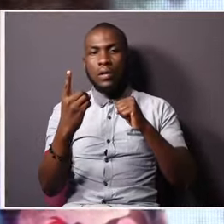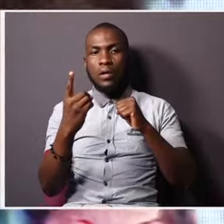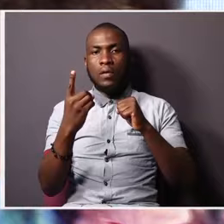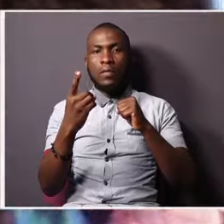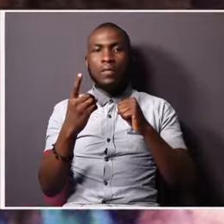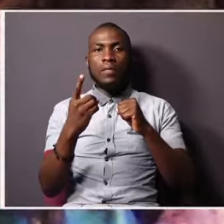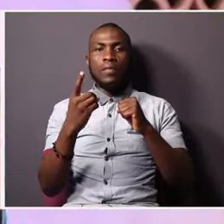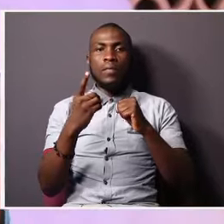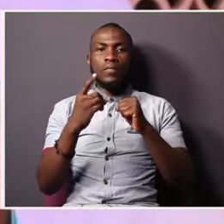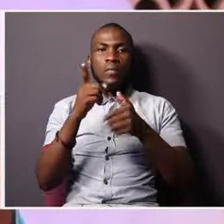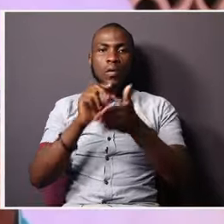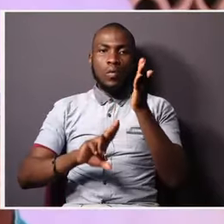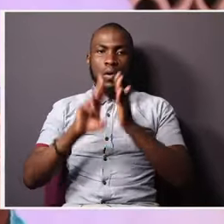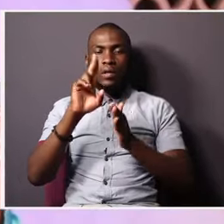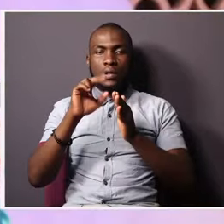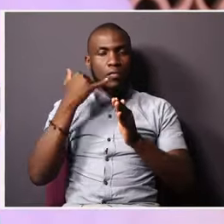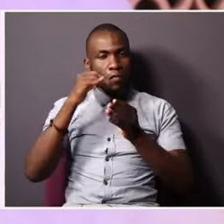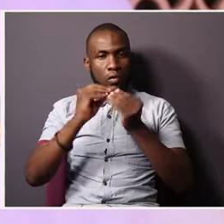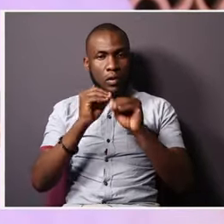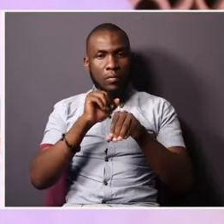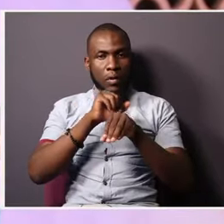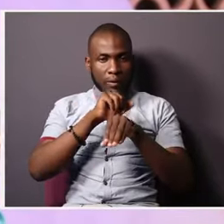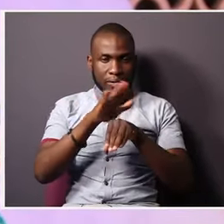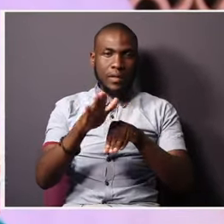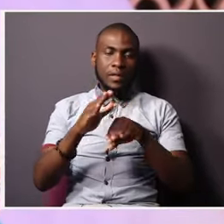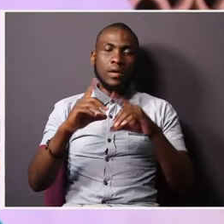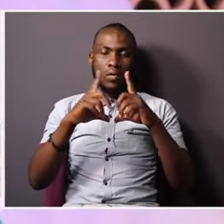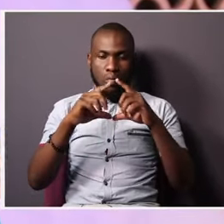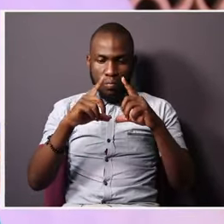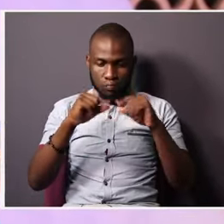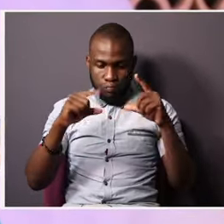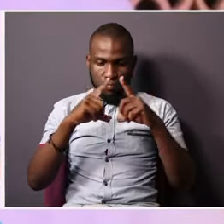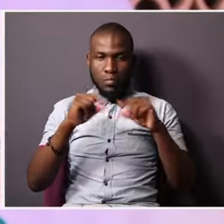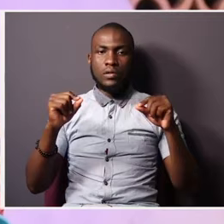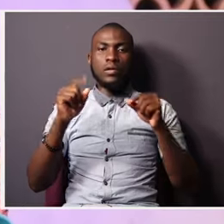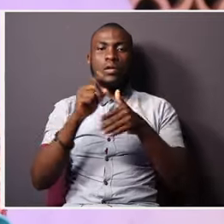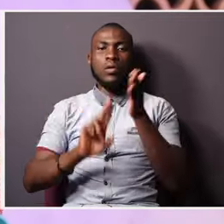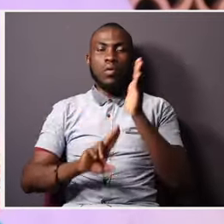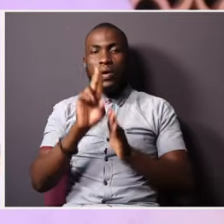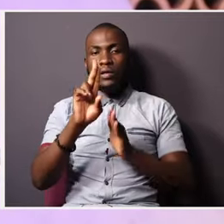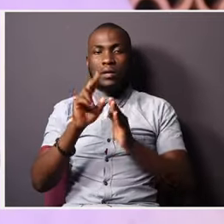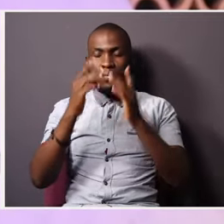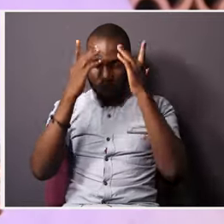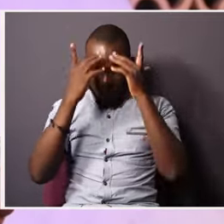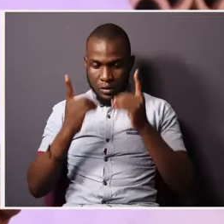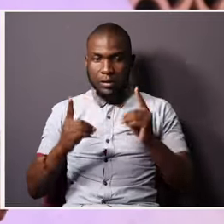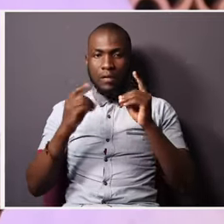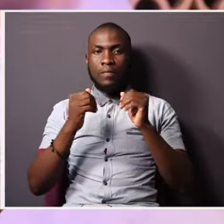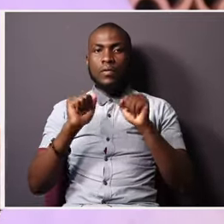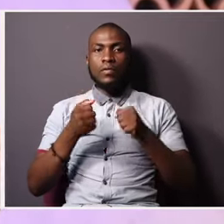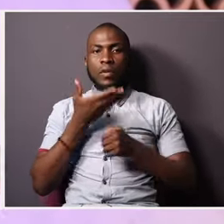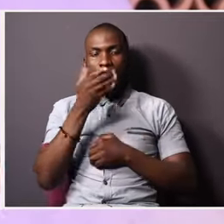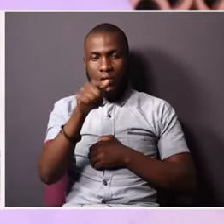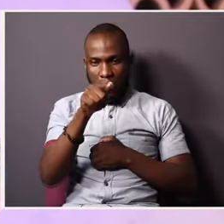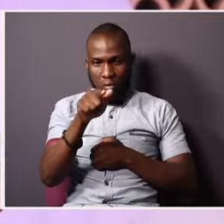0728-221-221. It's actually our WhatsApp number. Why don't you send us a WhatsApp message desiring to make this decision, and somebody will get